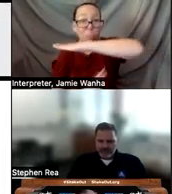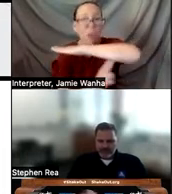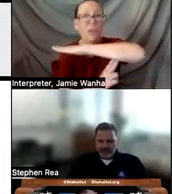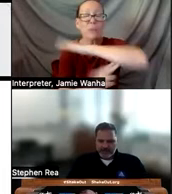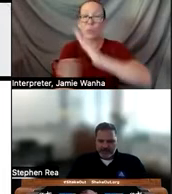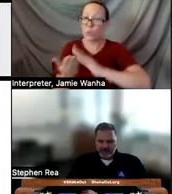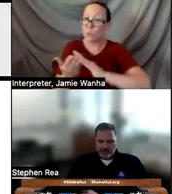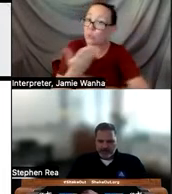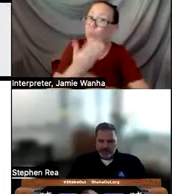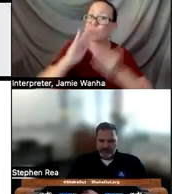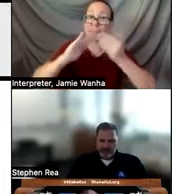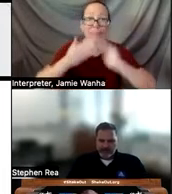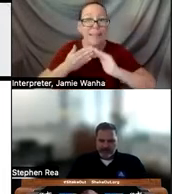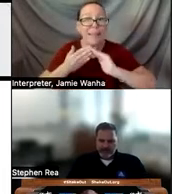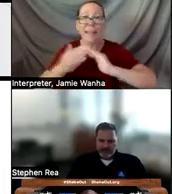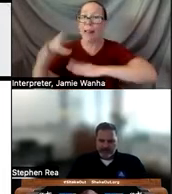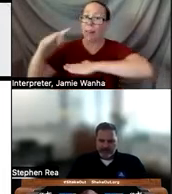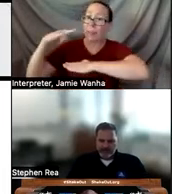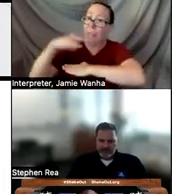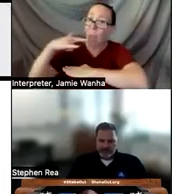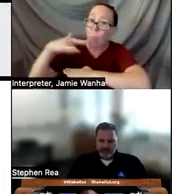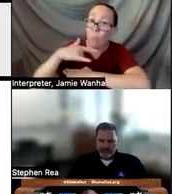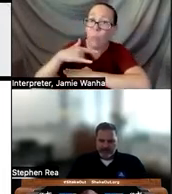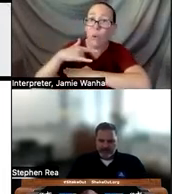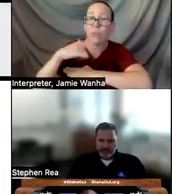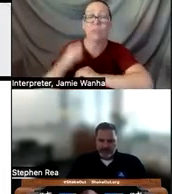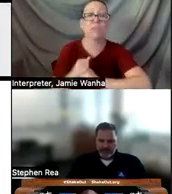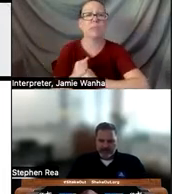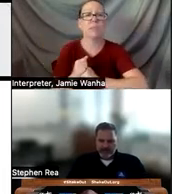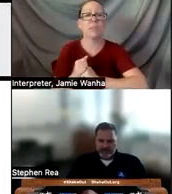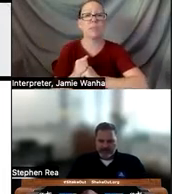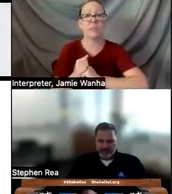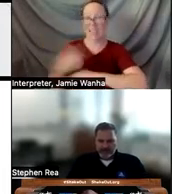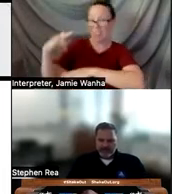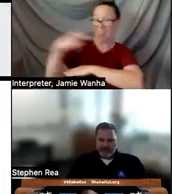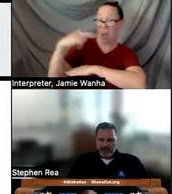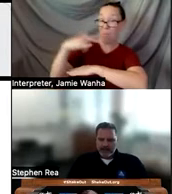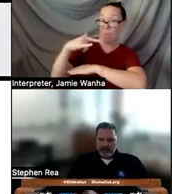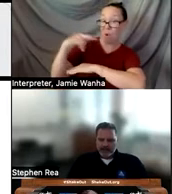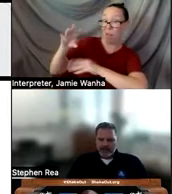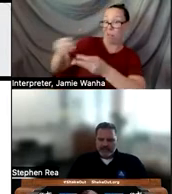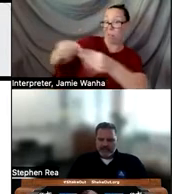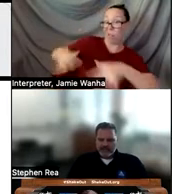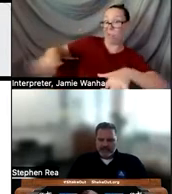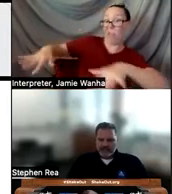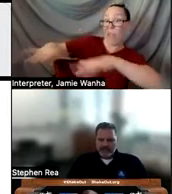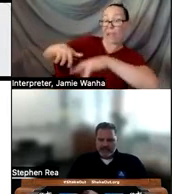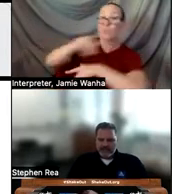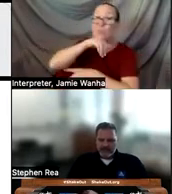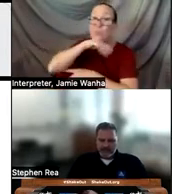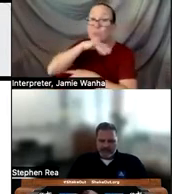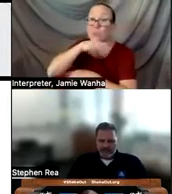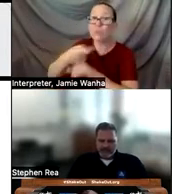goes underneath the airport, which is all on fill dirt from the bay. It crosses over